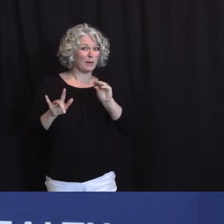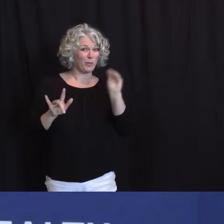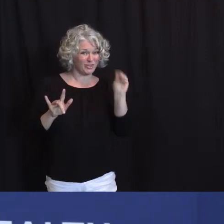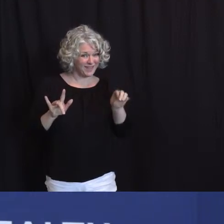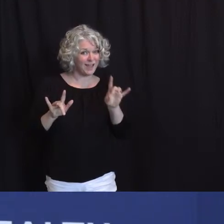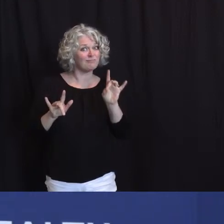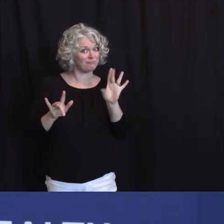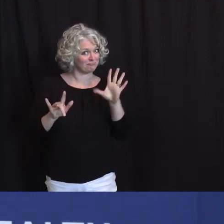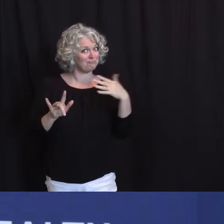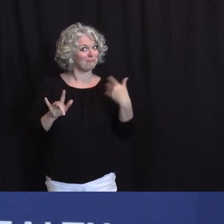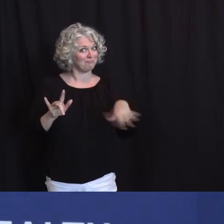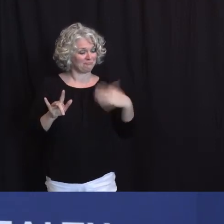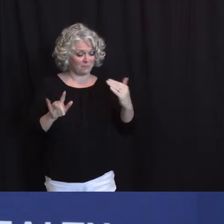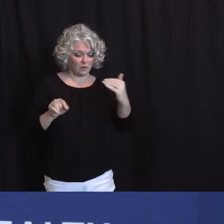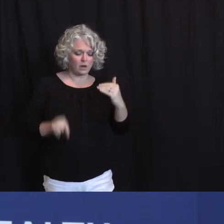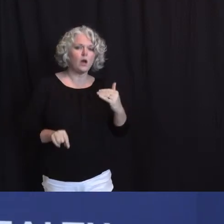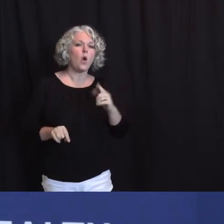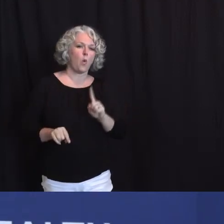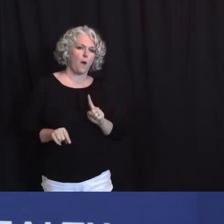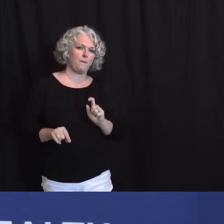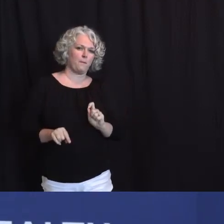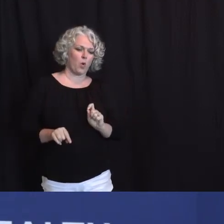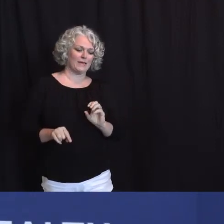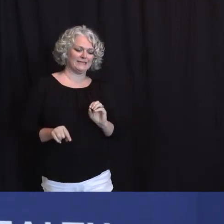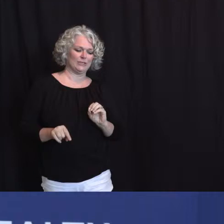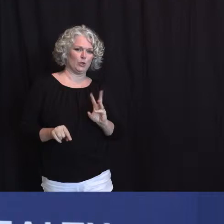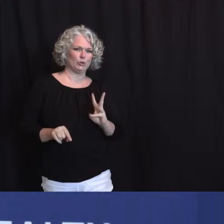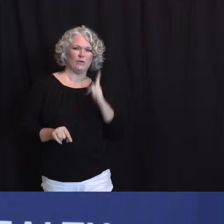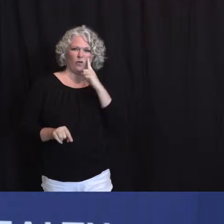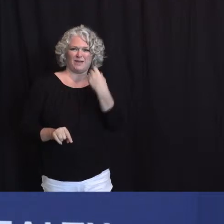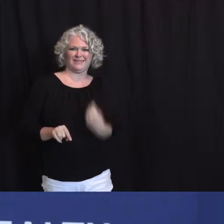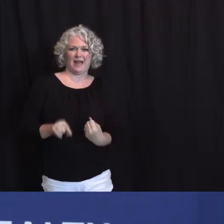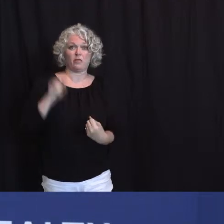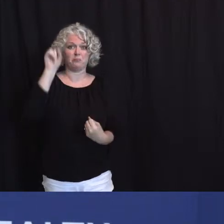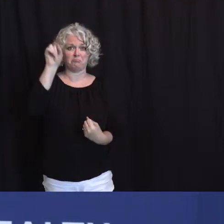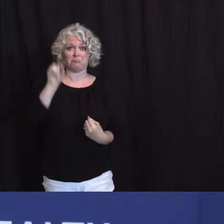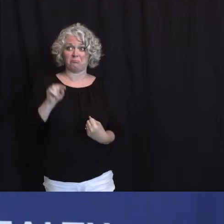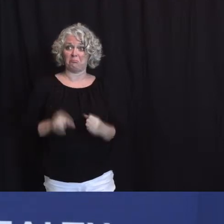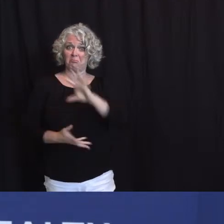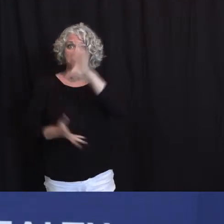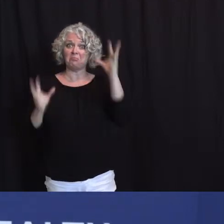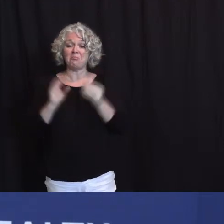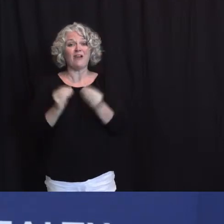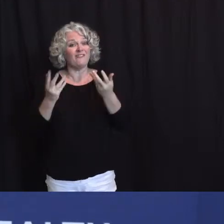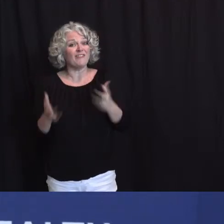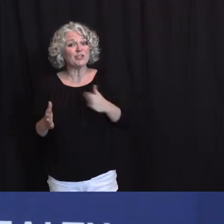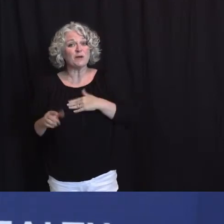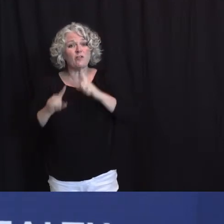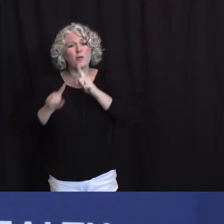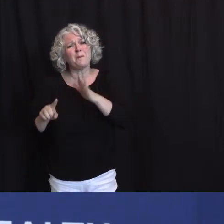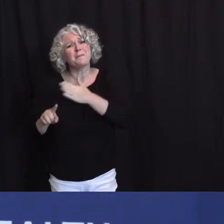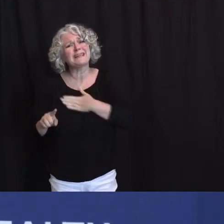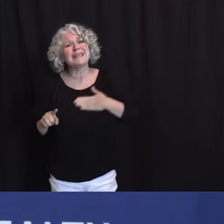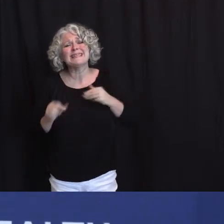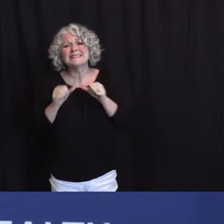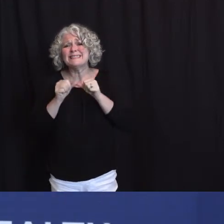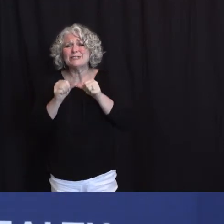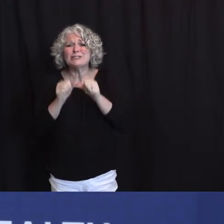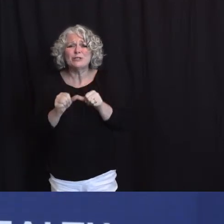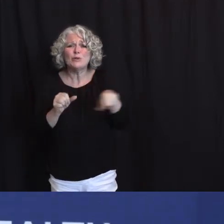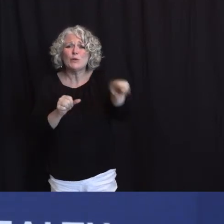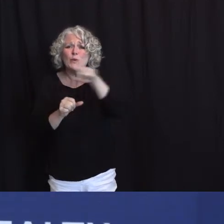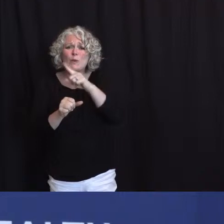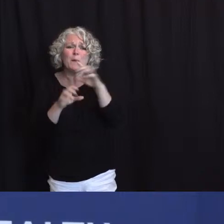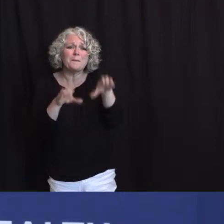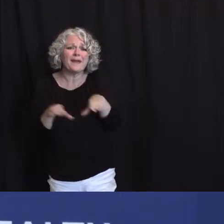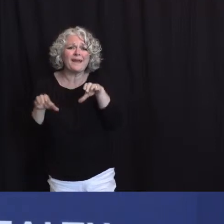0.93%. Southern part of the state, 1.02. That concludes my report. Please continue to stay safe. We continue to see the